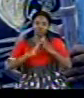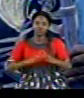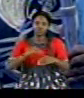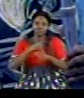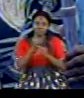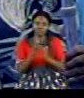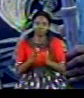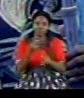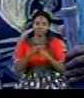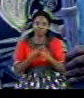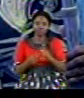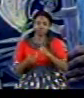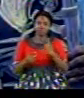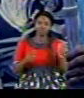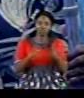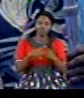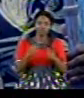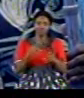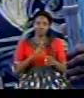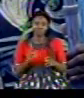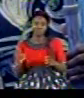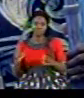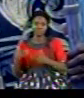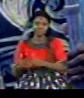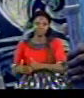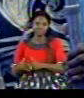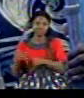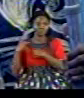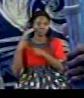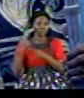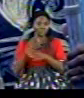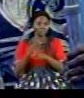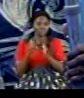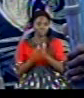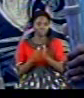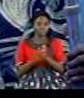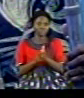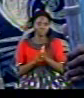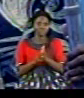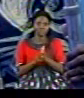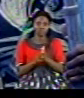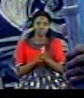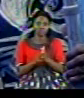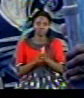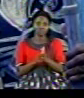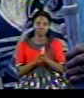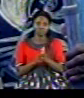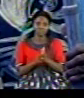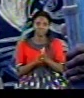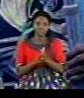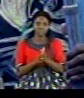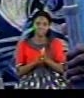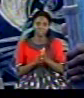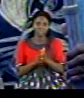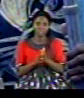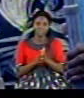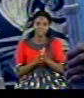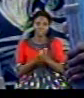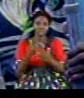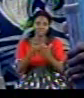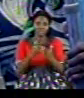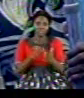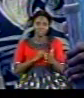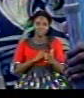So since after that day that I returned from the theater, before I know